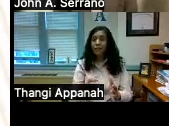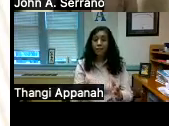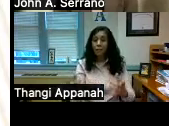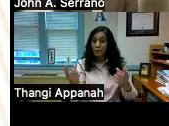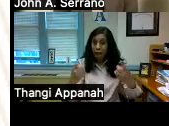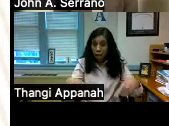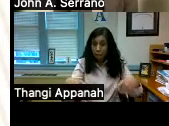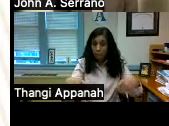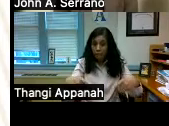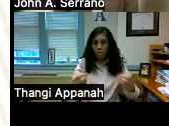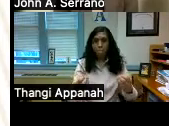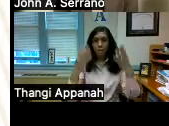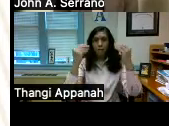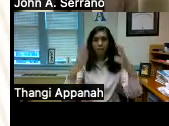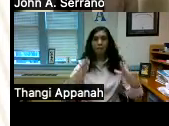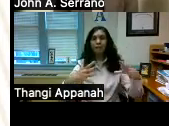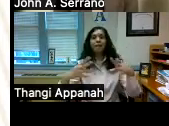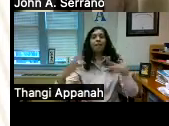leadership.